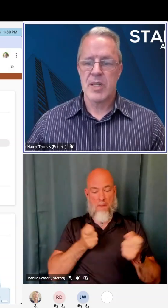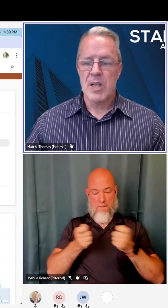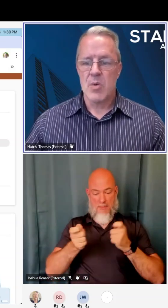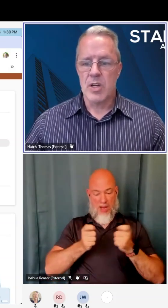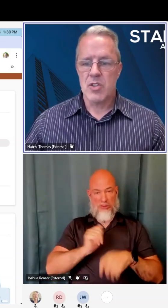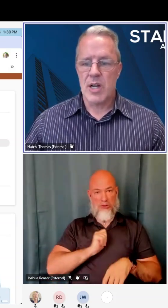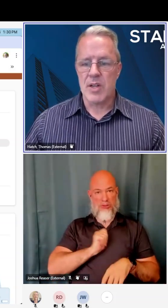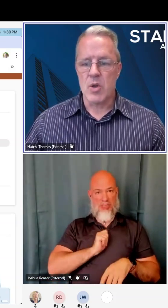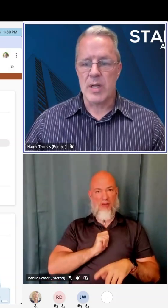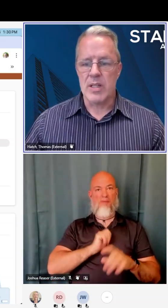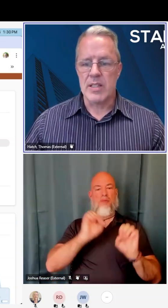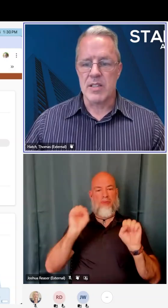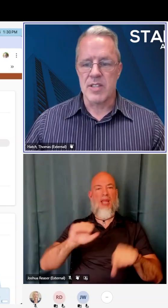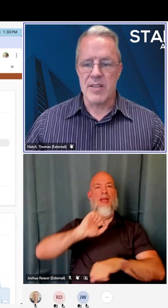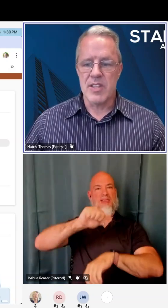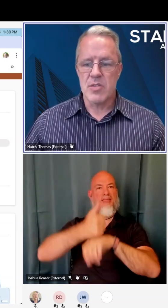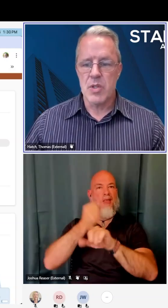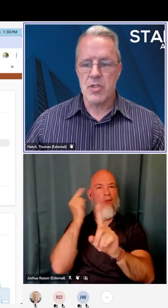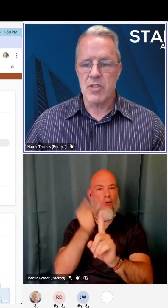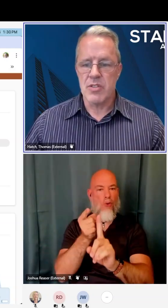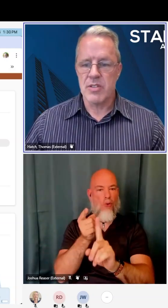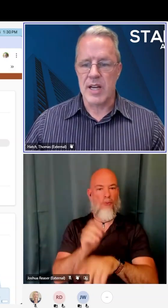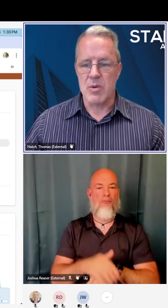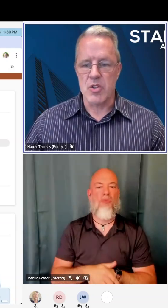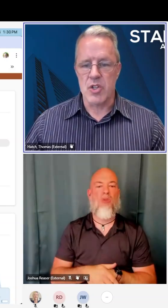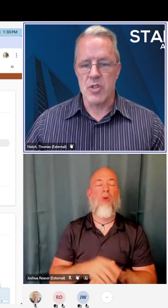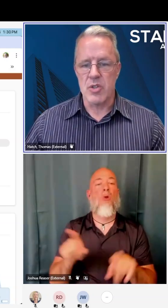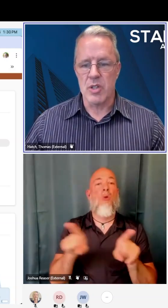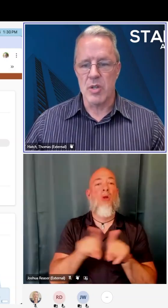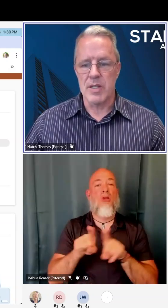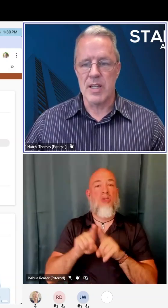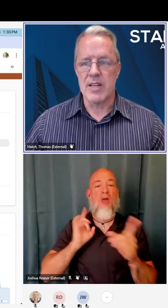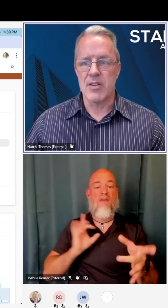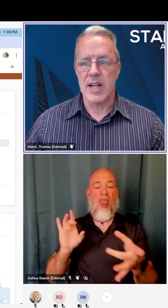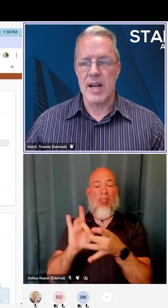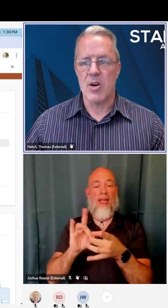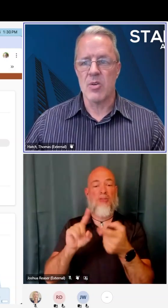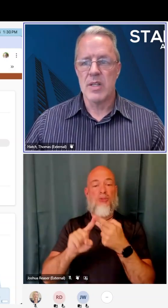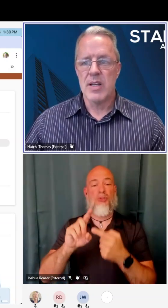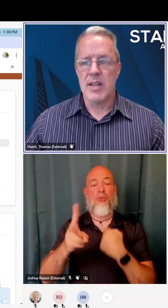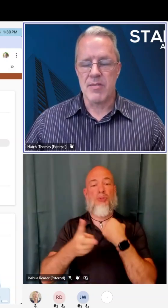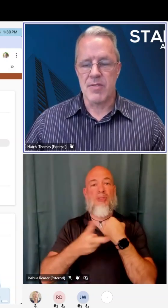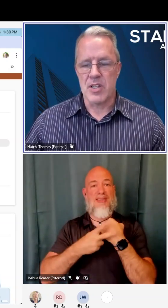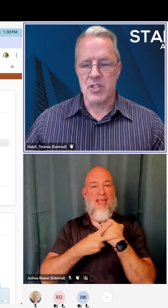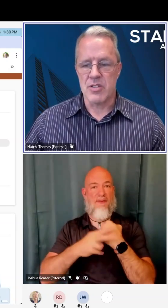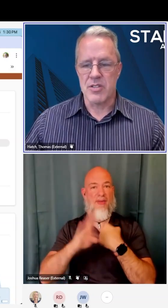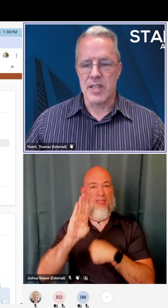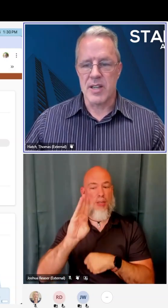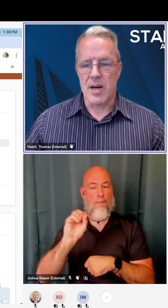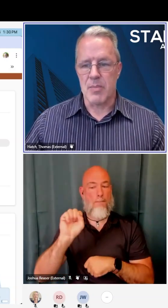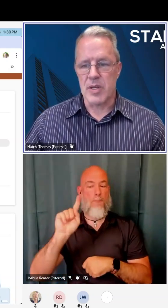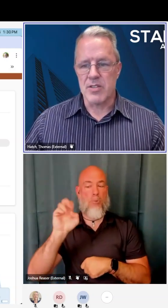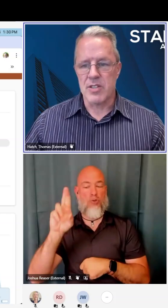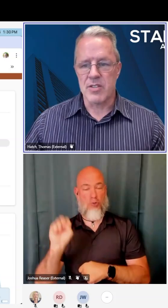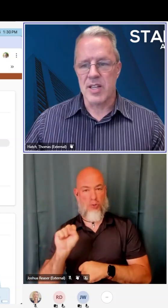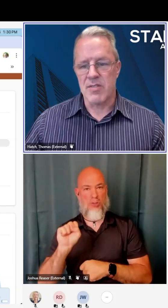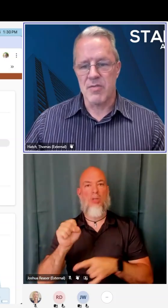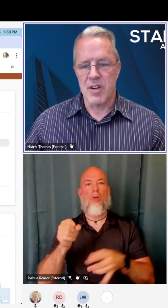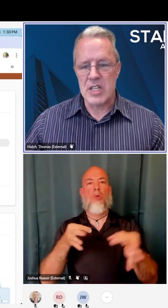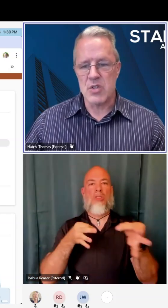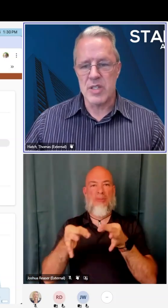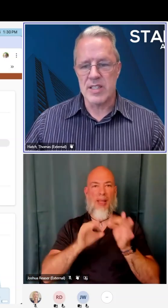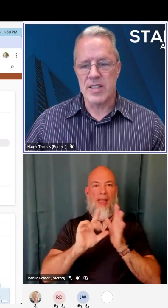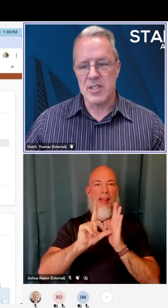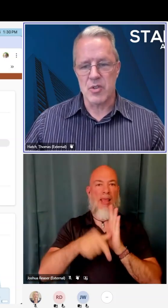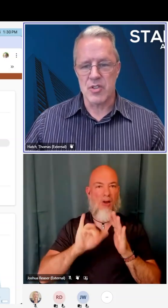goal. We also have a quick link to savings boosters. I will show you a little bit later how that functions and operates. It's kind